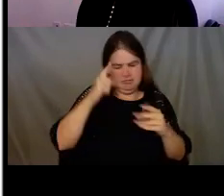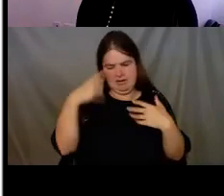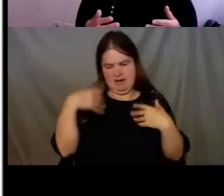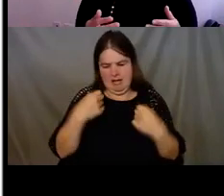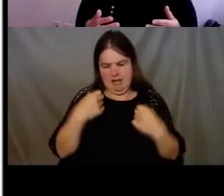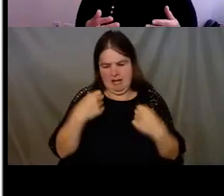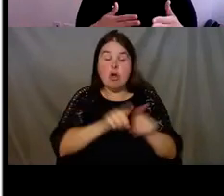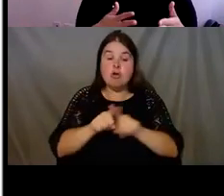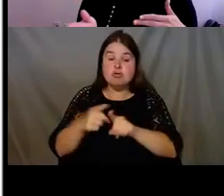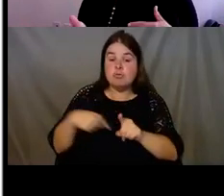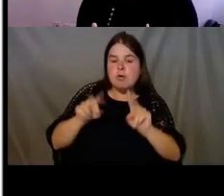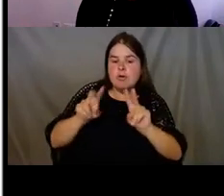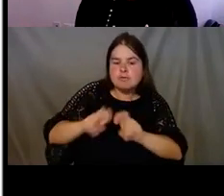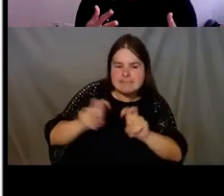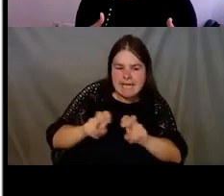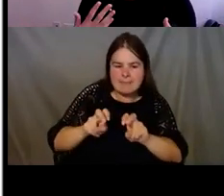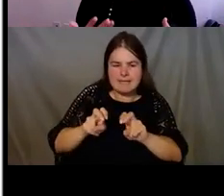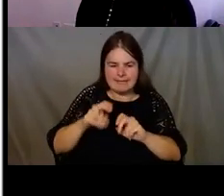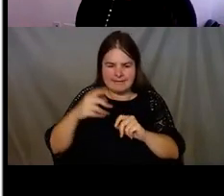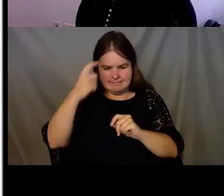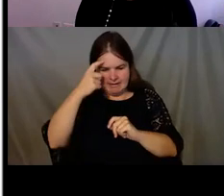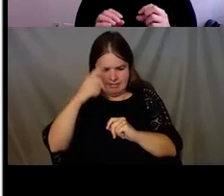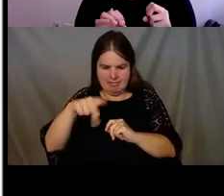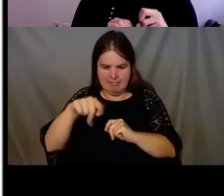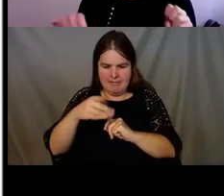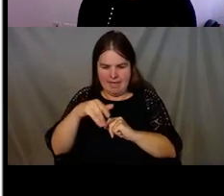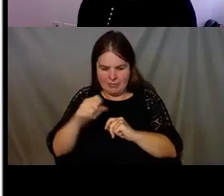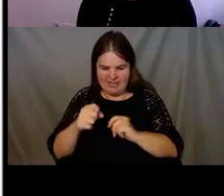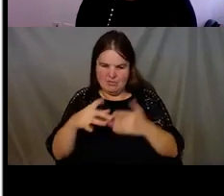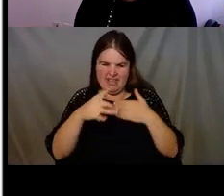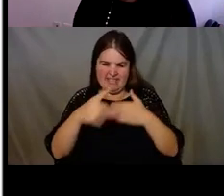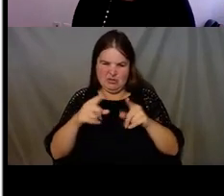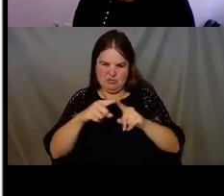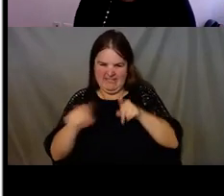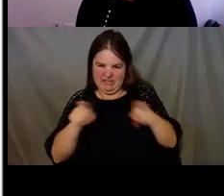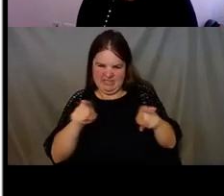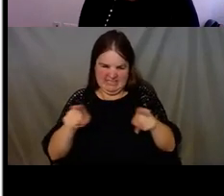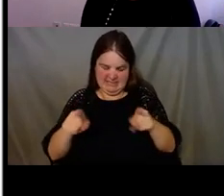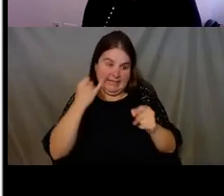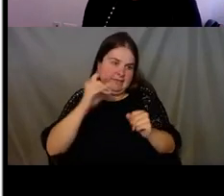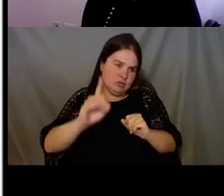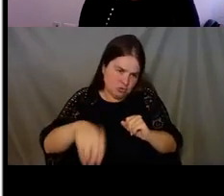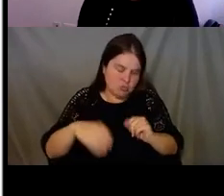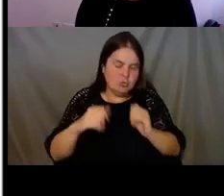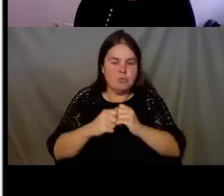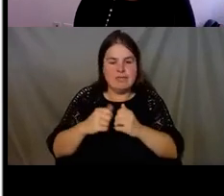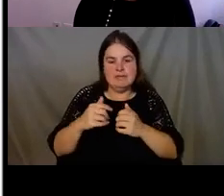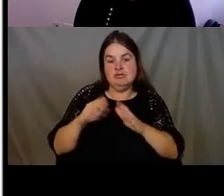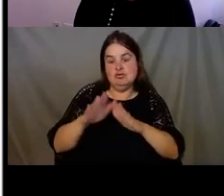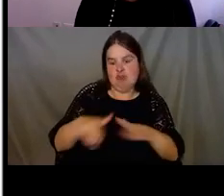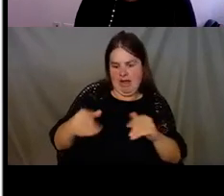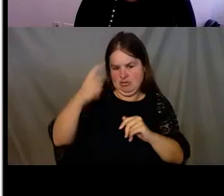as examine if, you know, these pathways may lead to differences, if any, right, in child neurodevelopmental